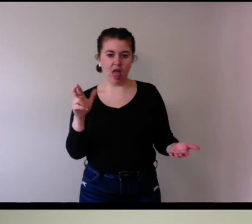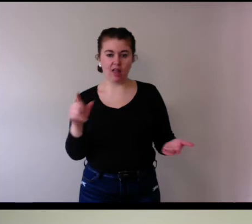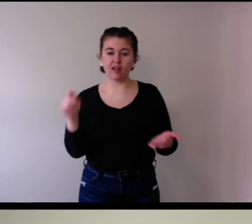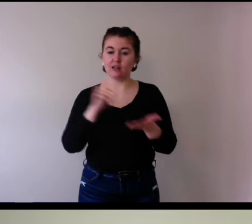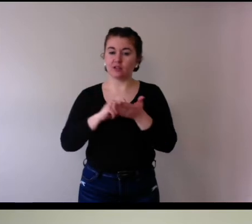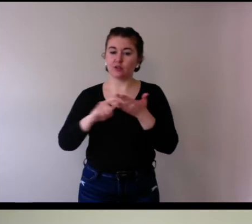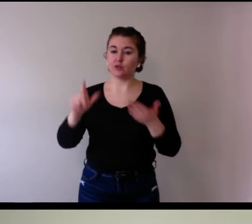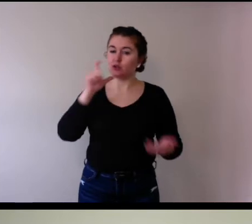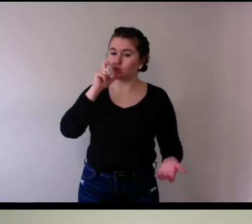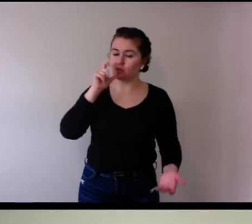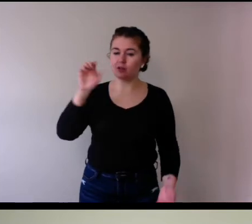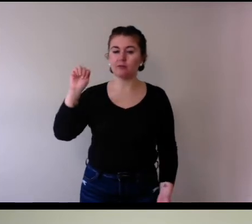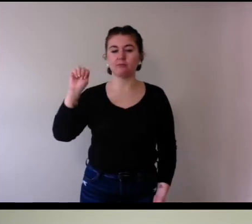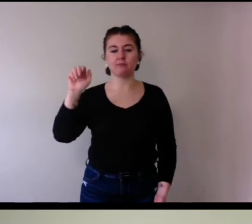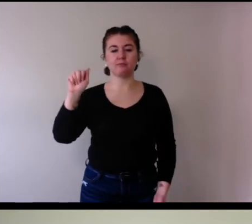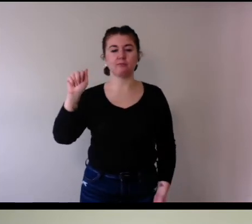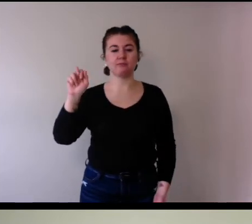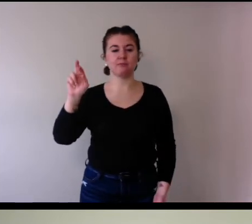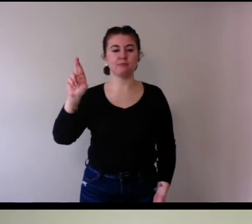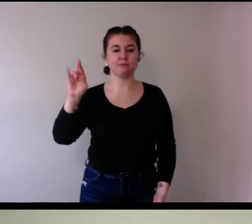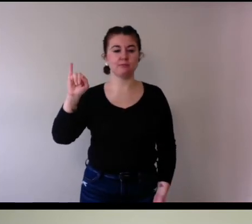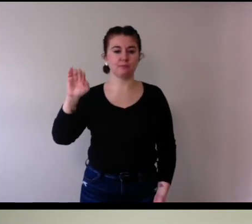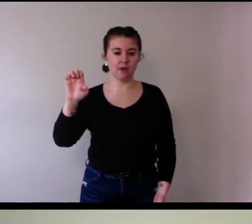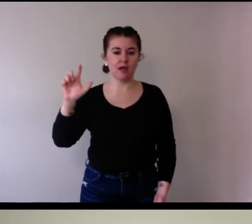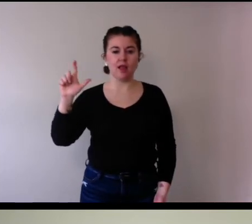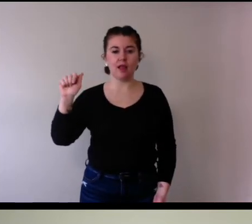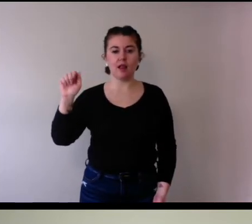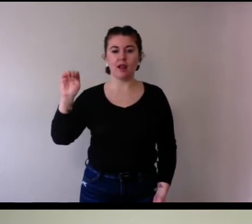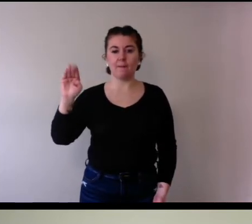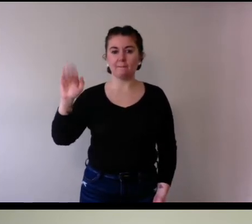written by Marie Lamba.